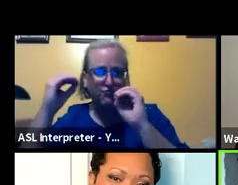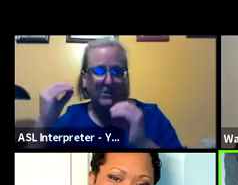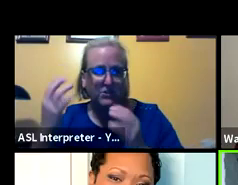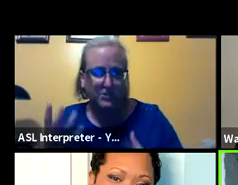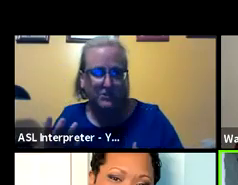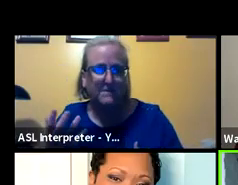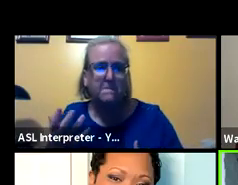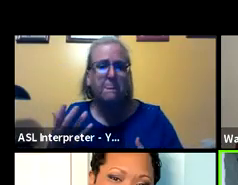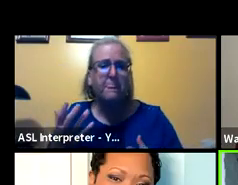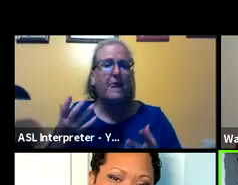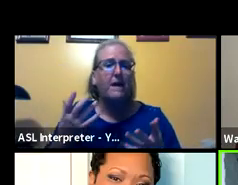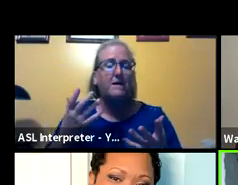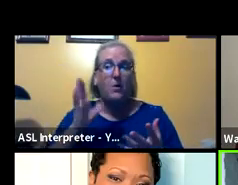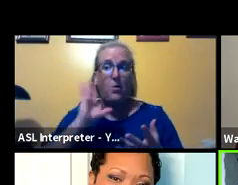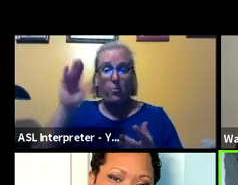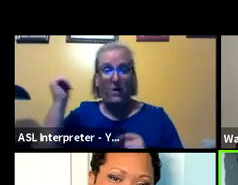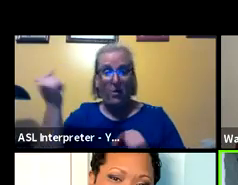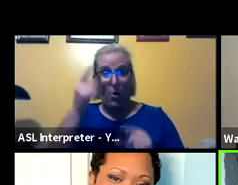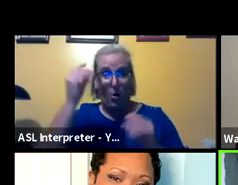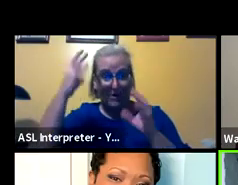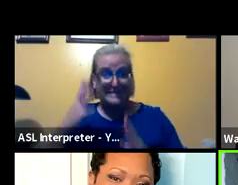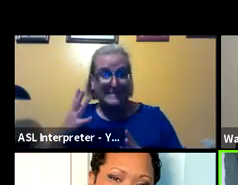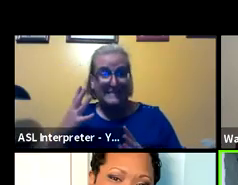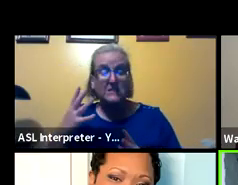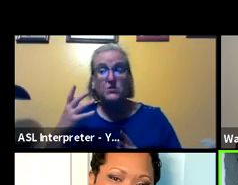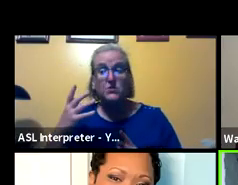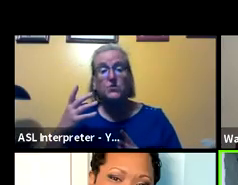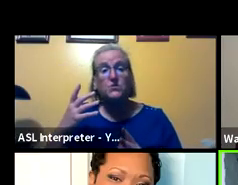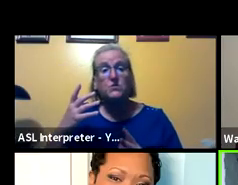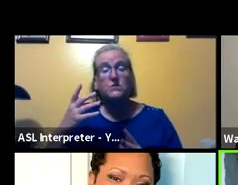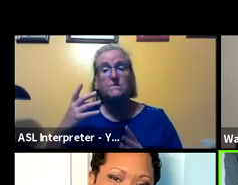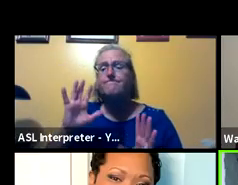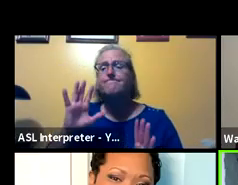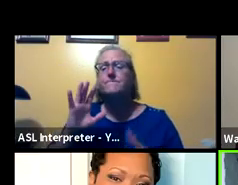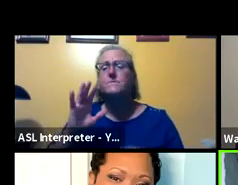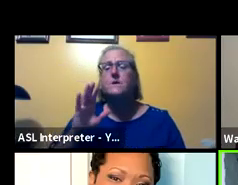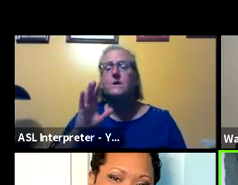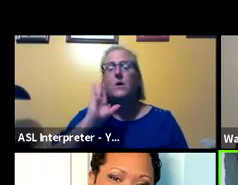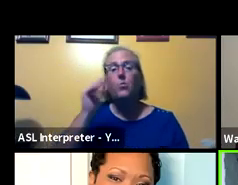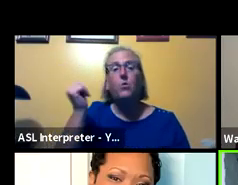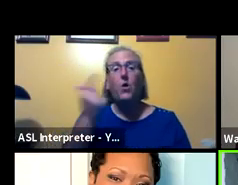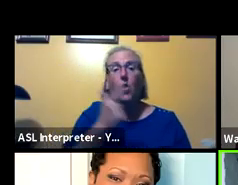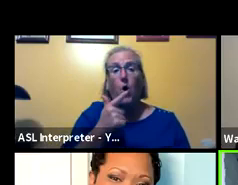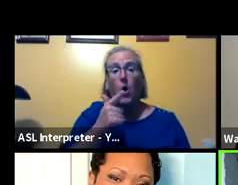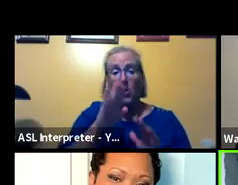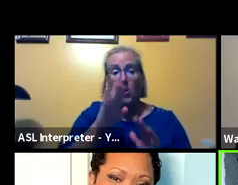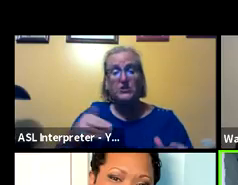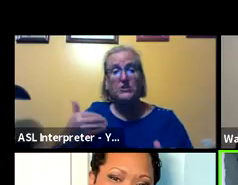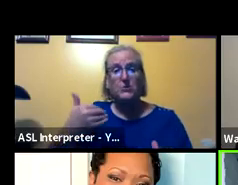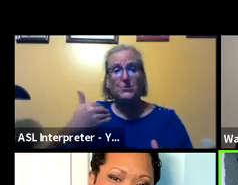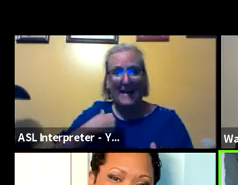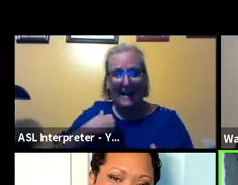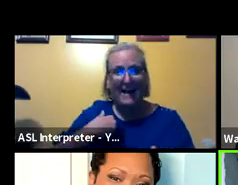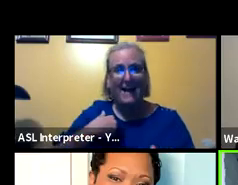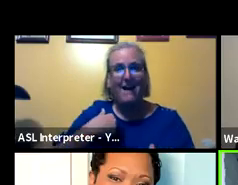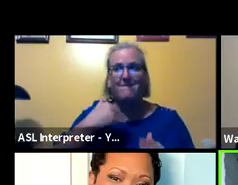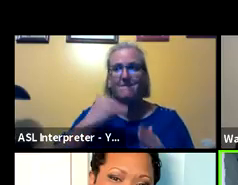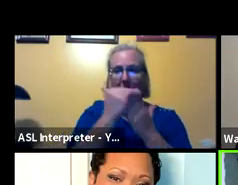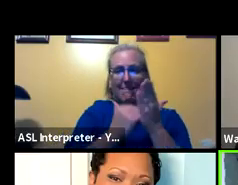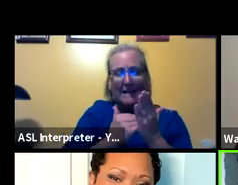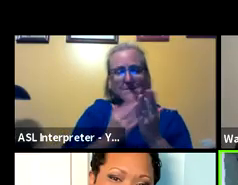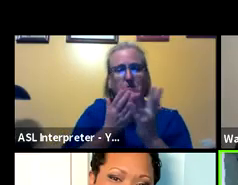Maybe will all teachers, will all children have an opportunity to receive lessons via Zoom, if you